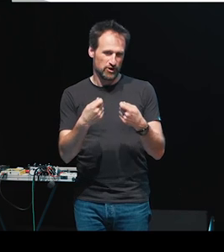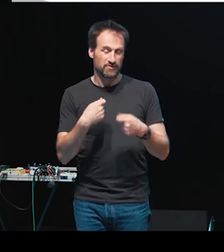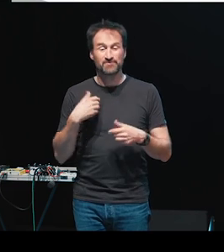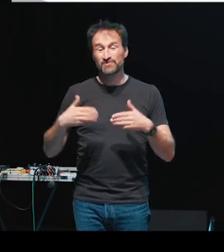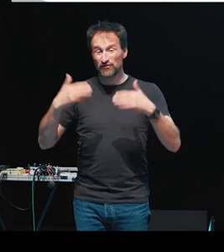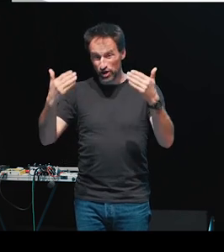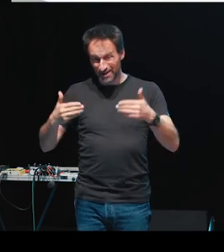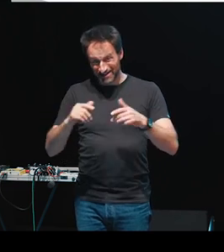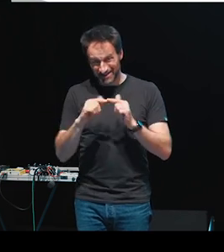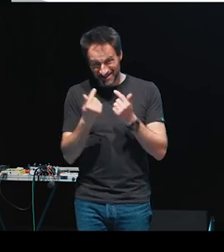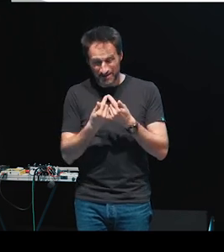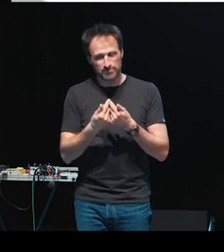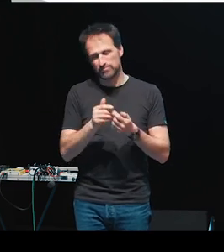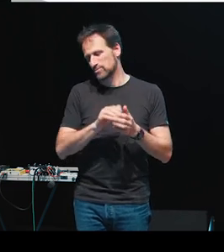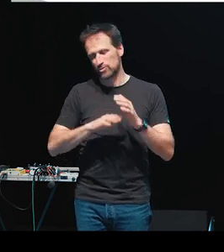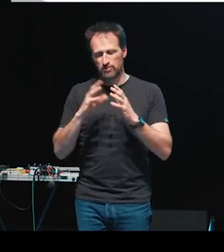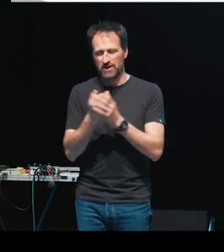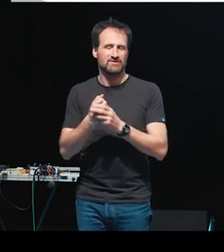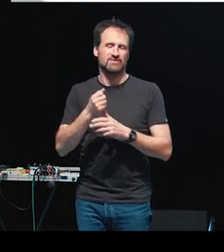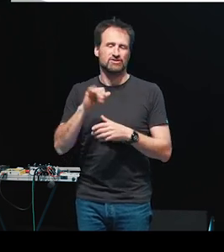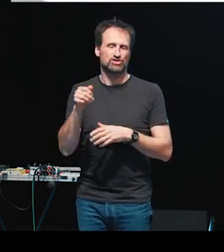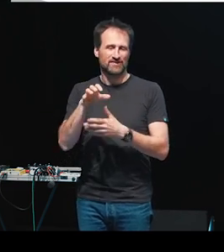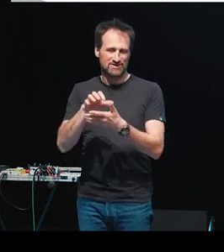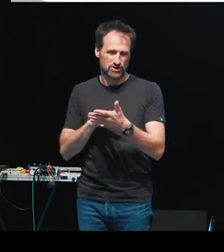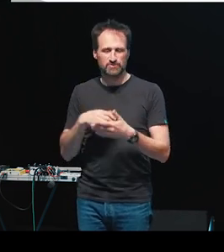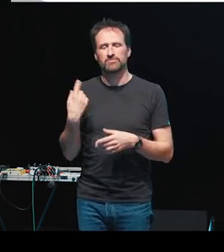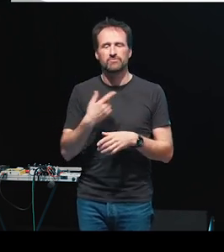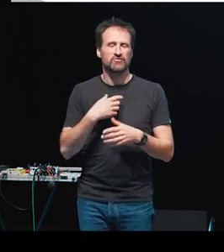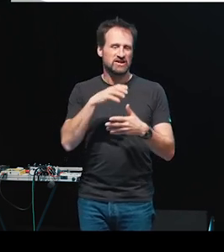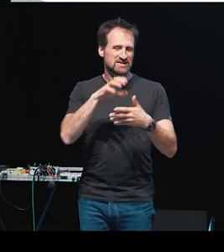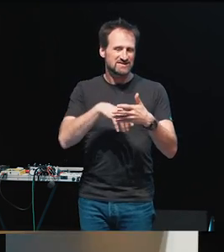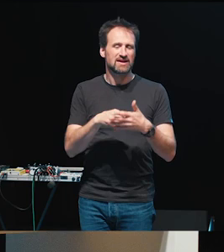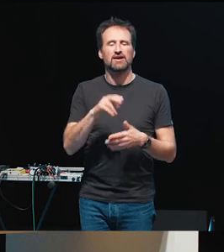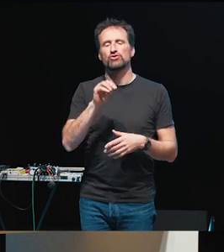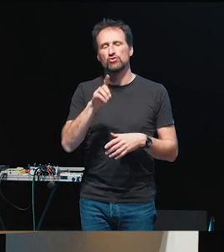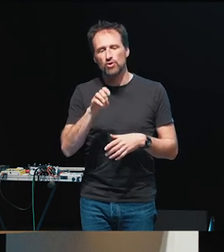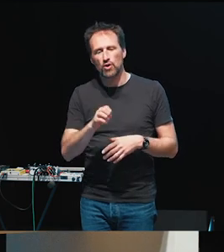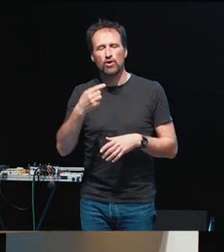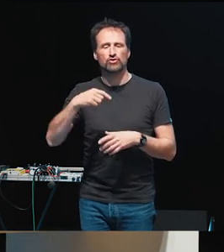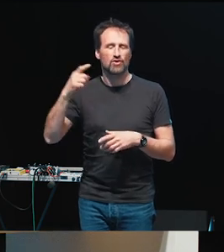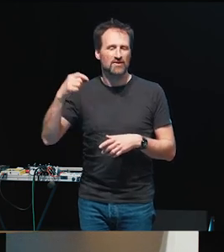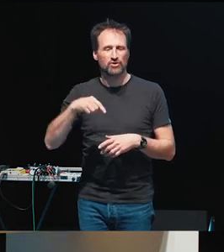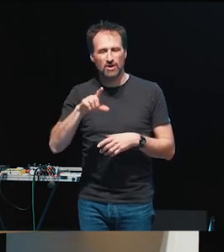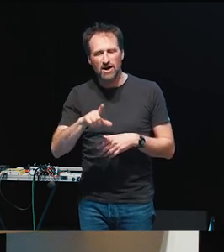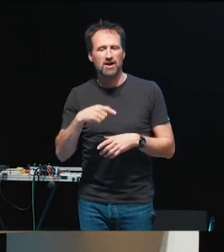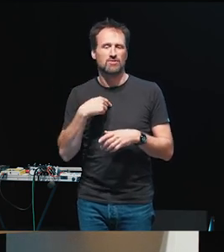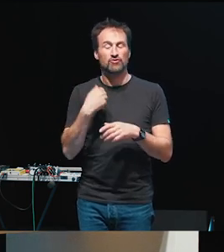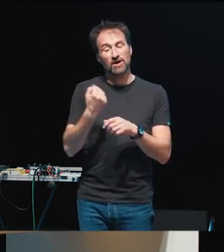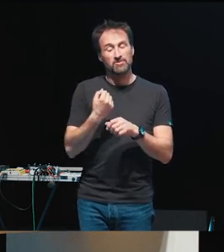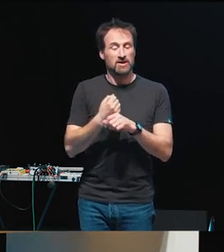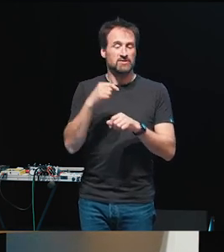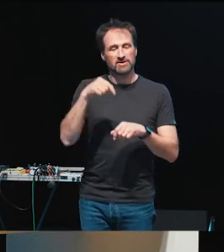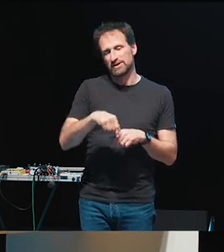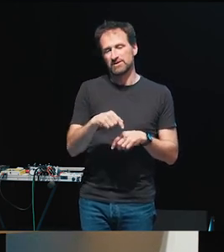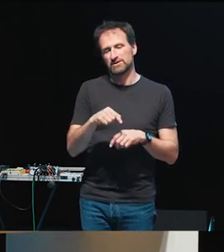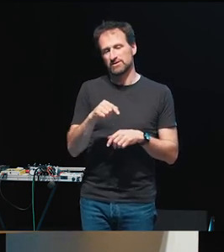in on JavaScript. Our stack is Node, GraphQL, React, Relay. And we have offices in New York and Vilnius. And